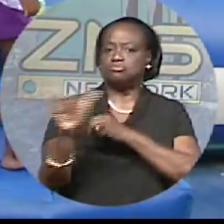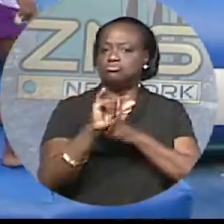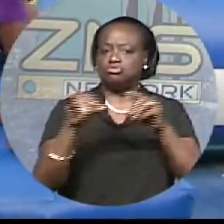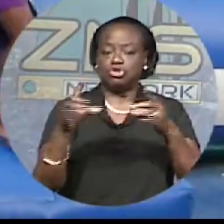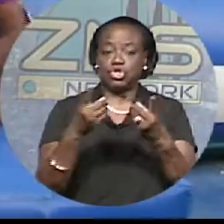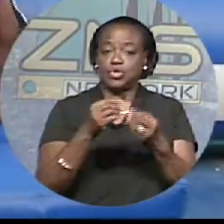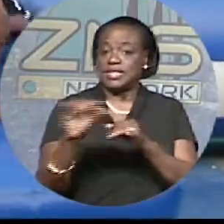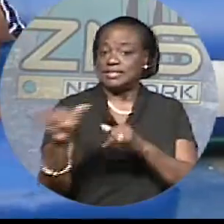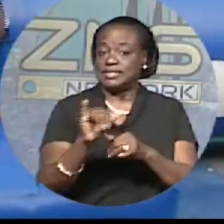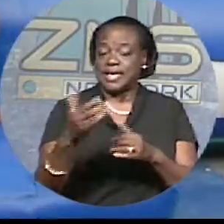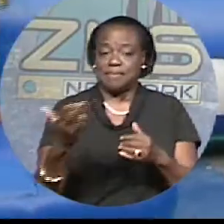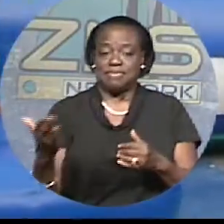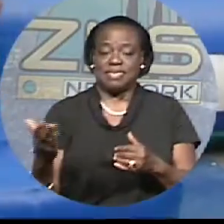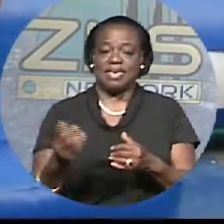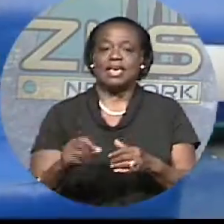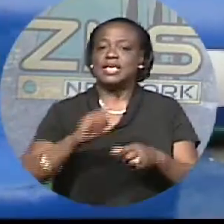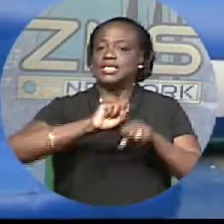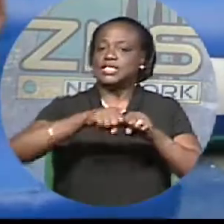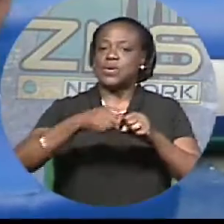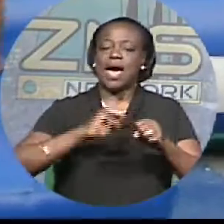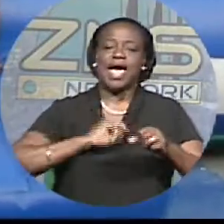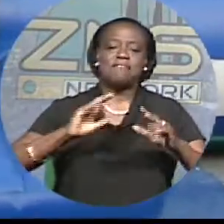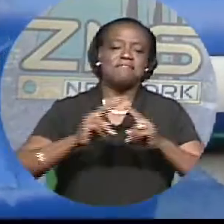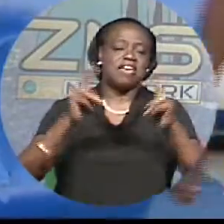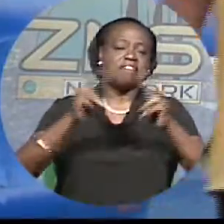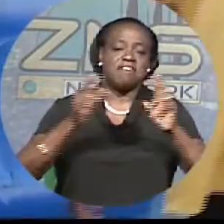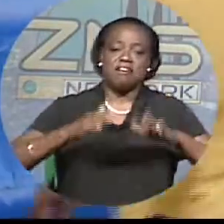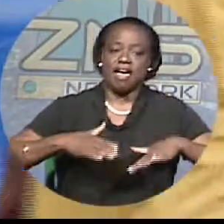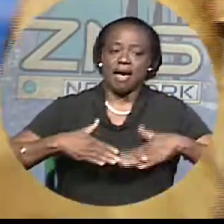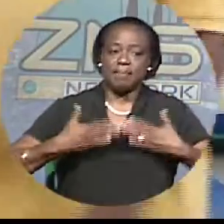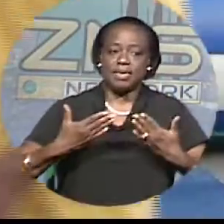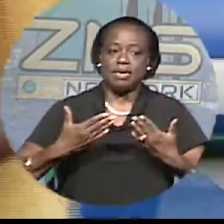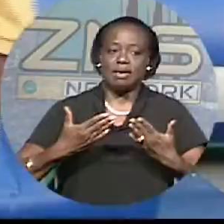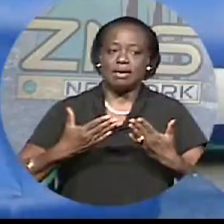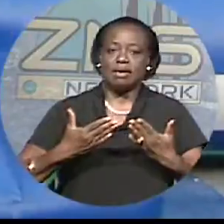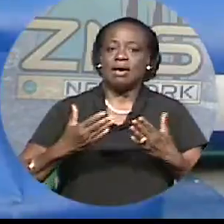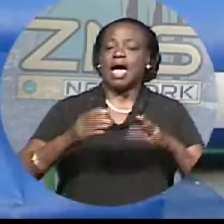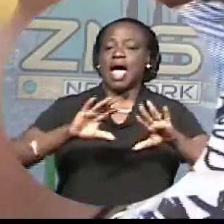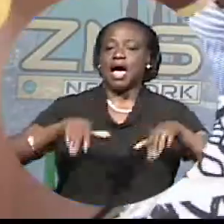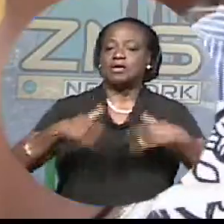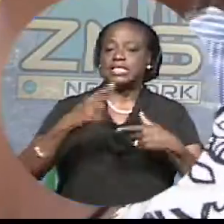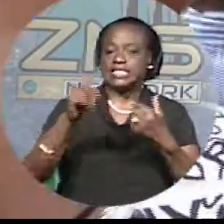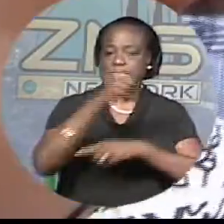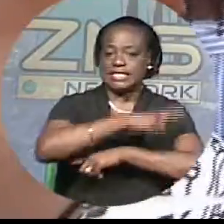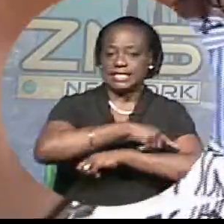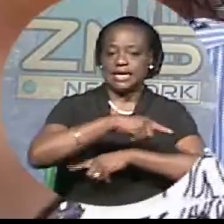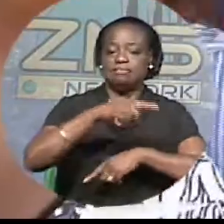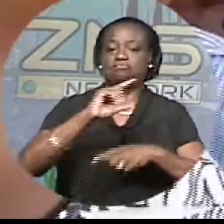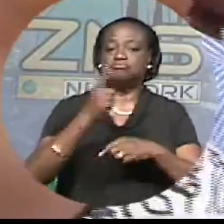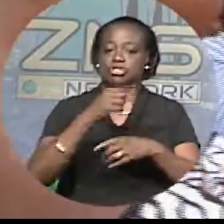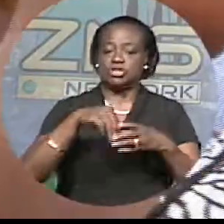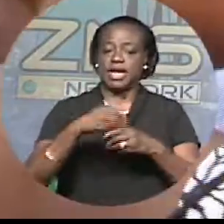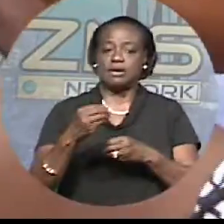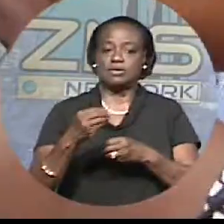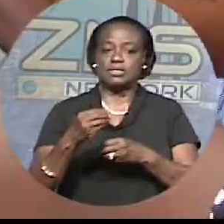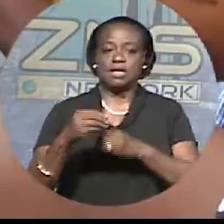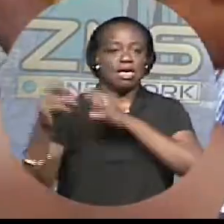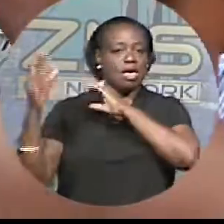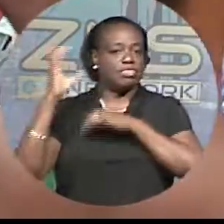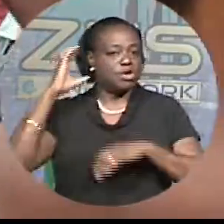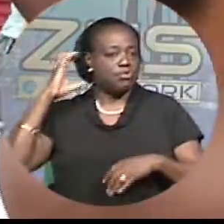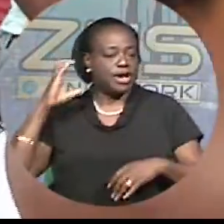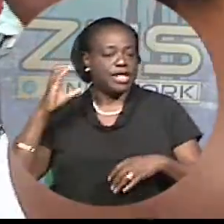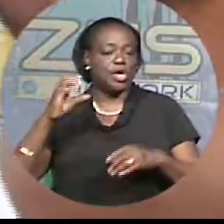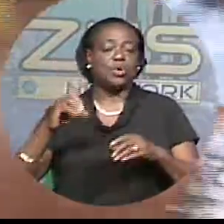similar. So I'm really, really happy as to how this day turned out. Now, radio director Vaughn